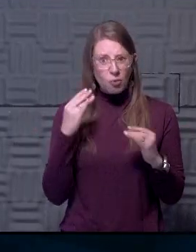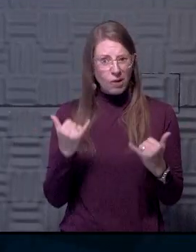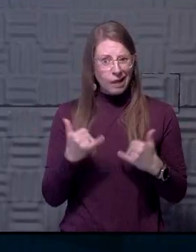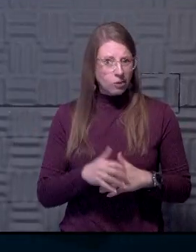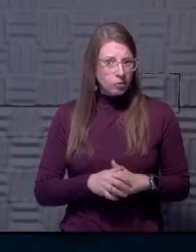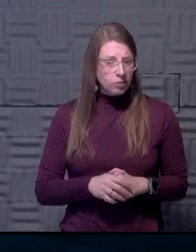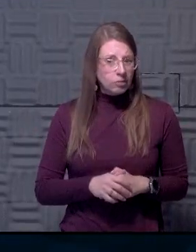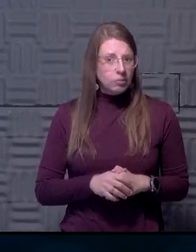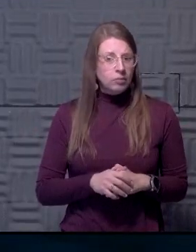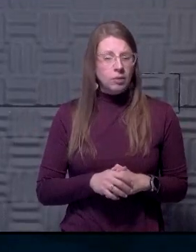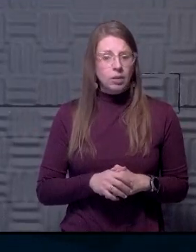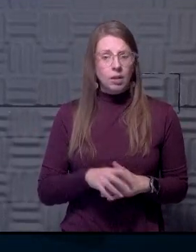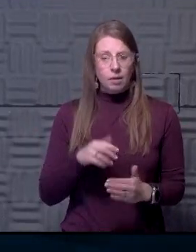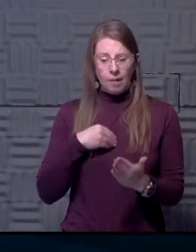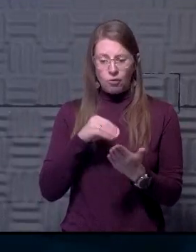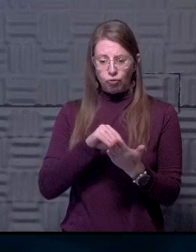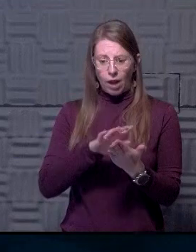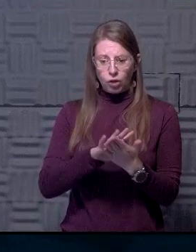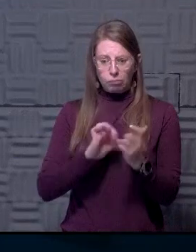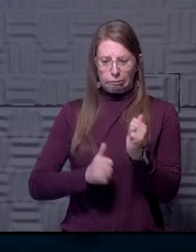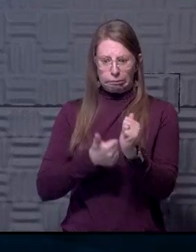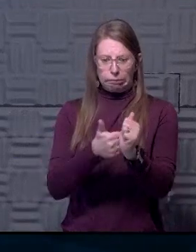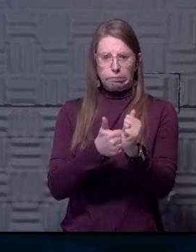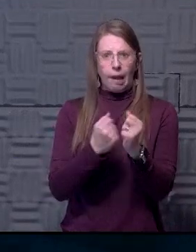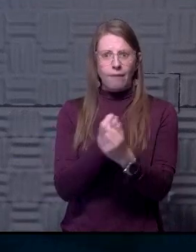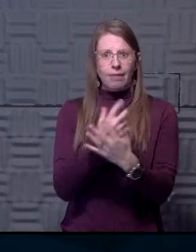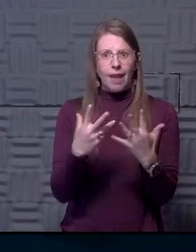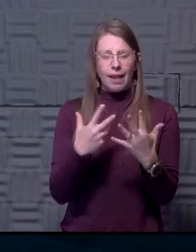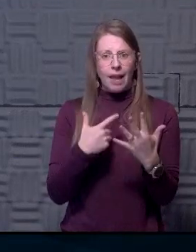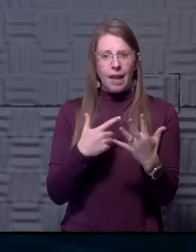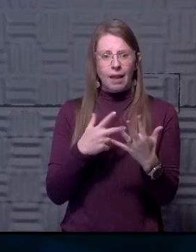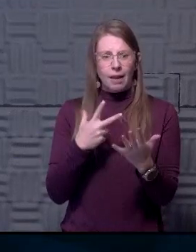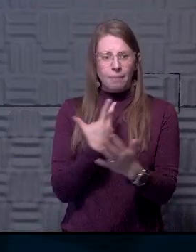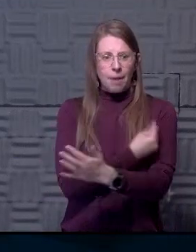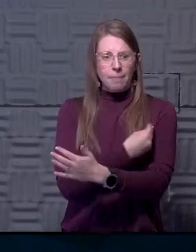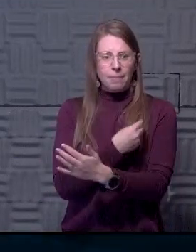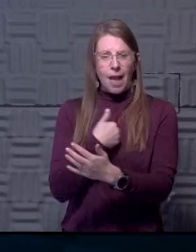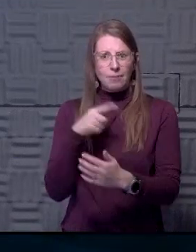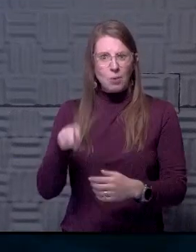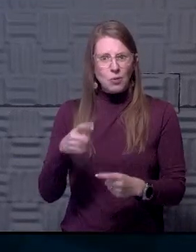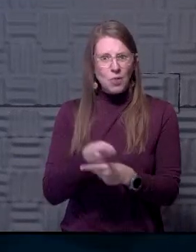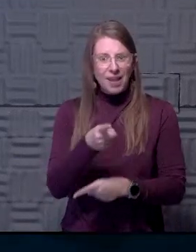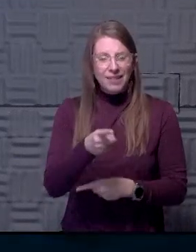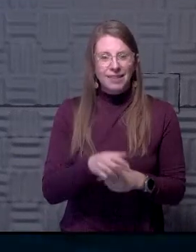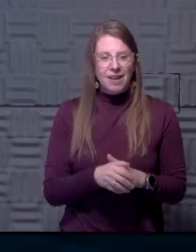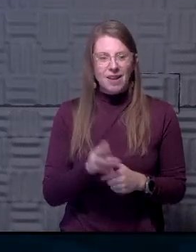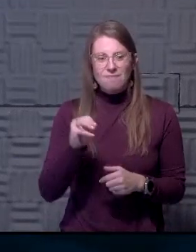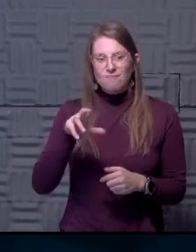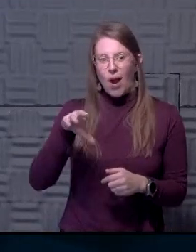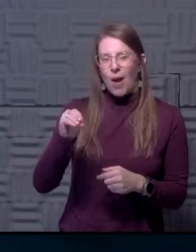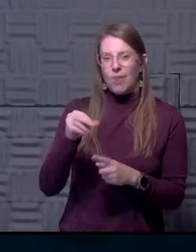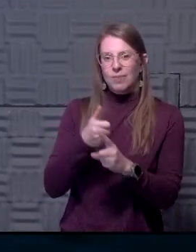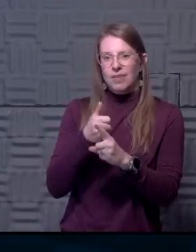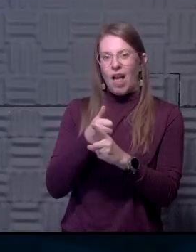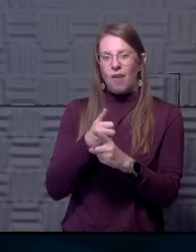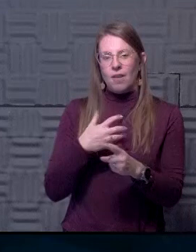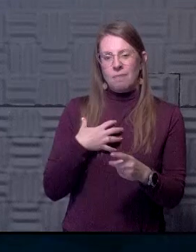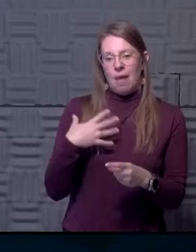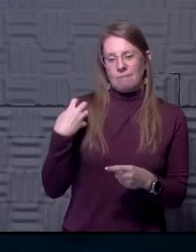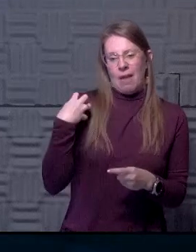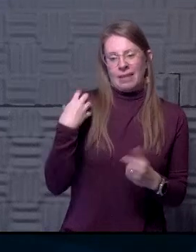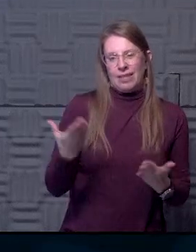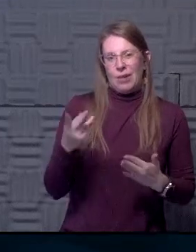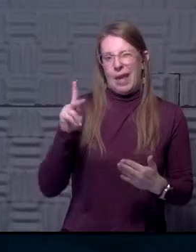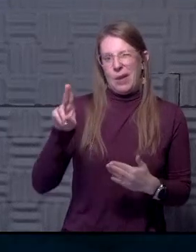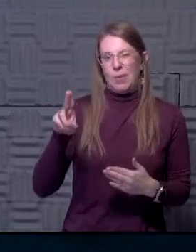now? I got all my records up to date. Everything I've done, everything I'm supposed to, right? Mario's one of my many bosses here at KU. It's kind of